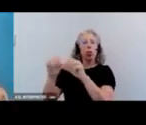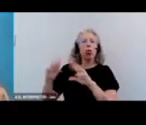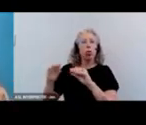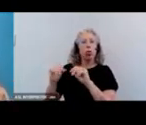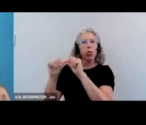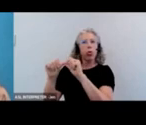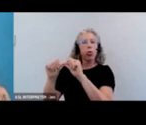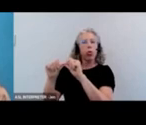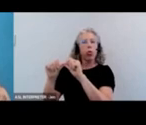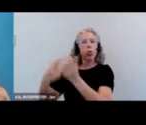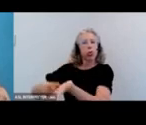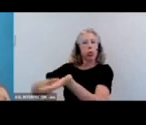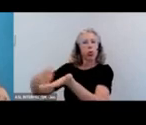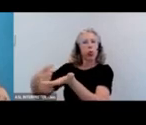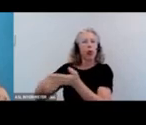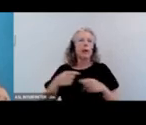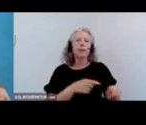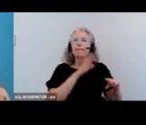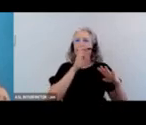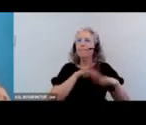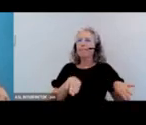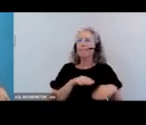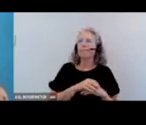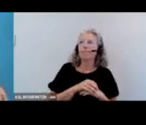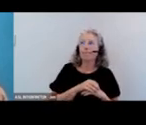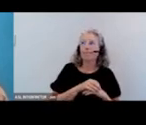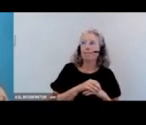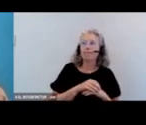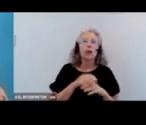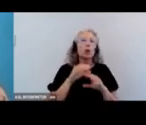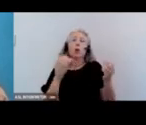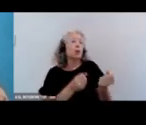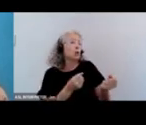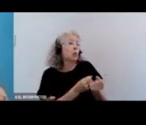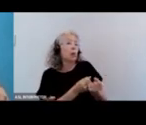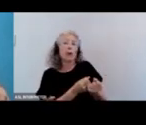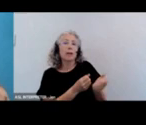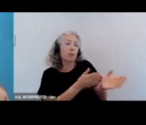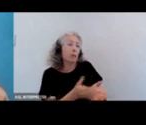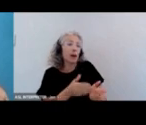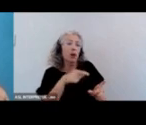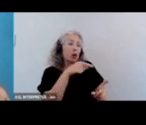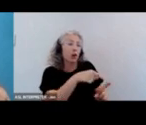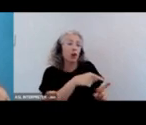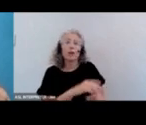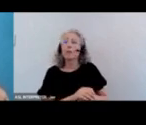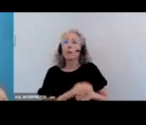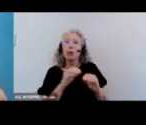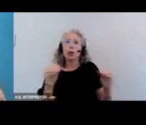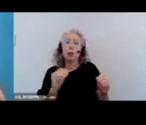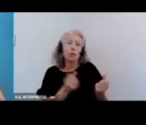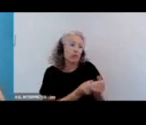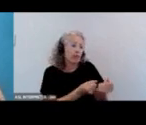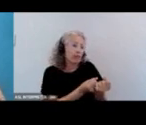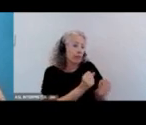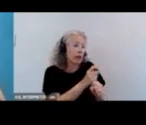to have their voice heard. And no one had supported her to be prepared. No one was kind of on her side,